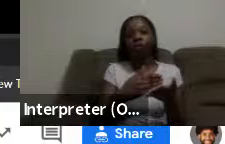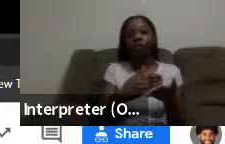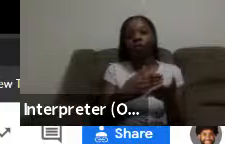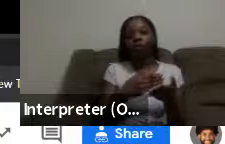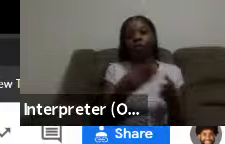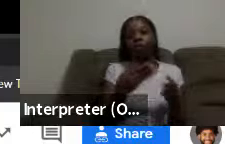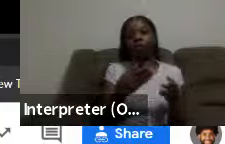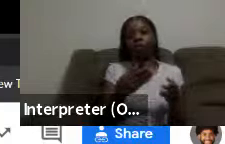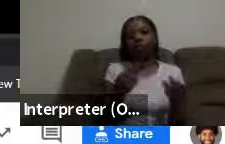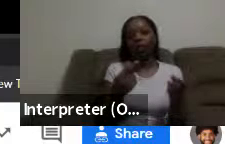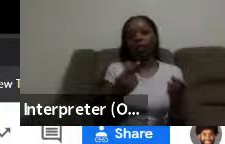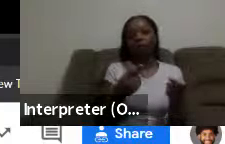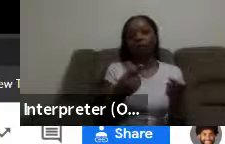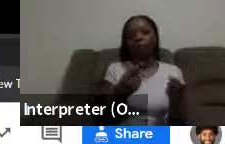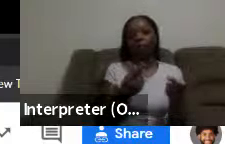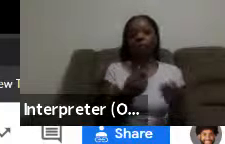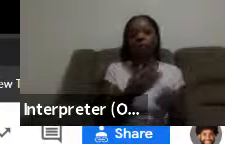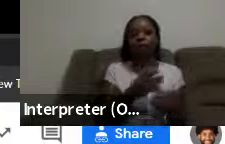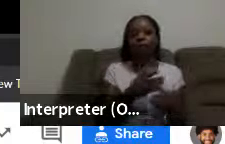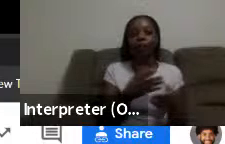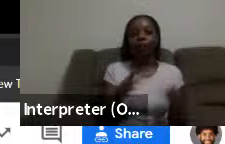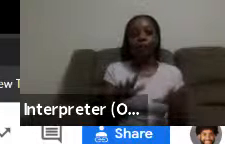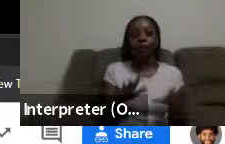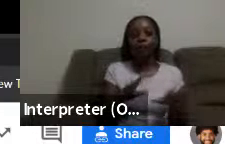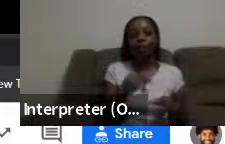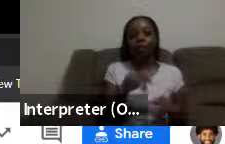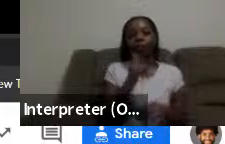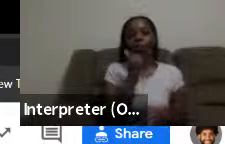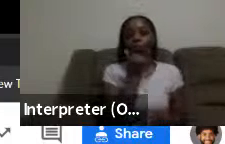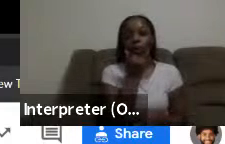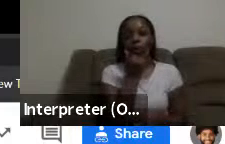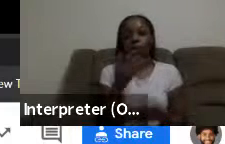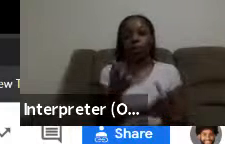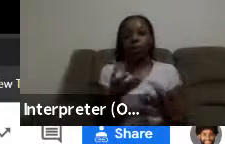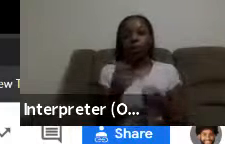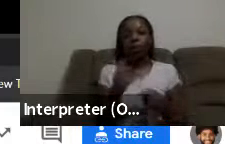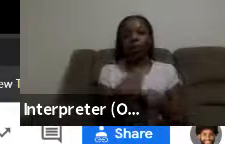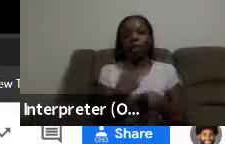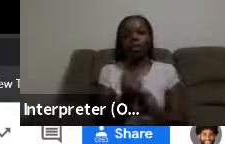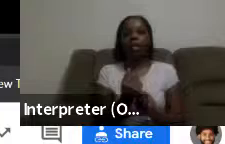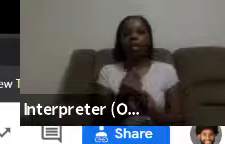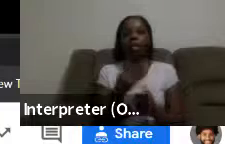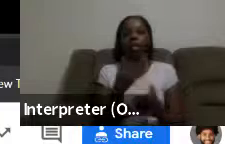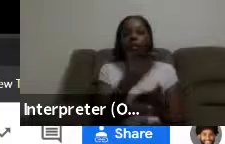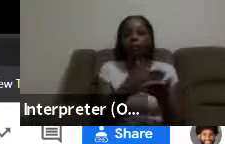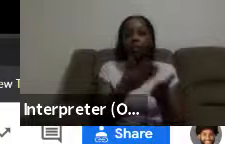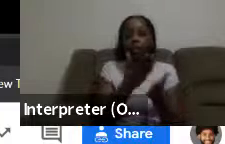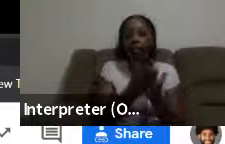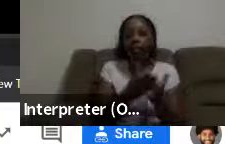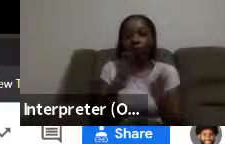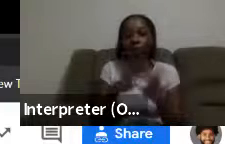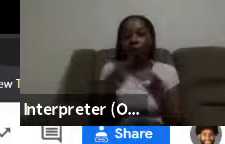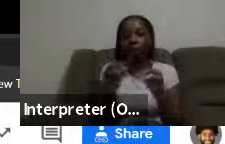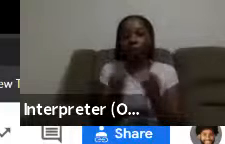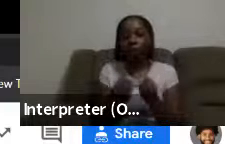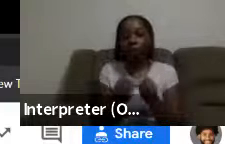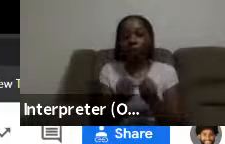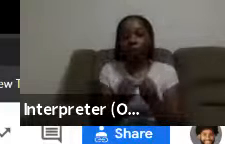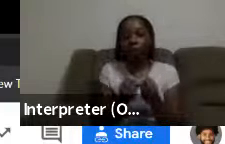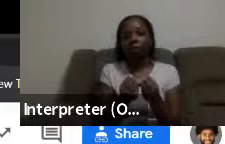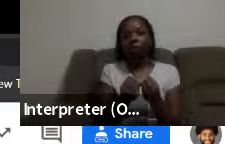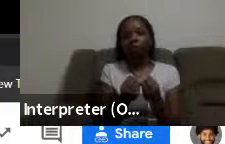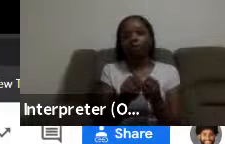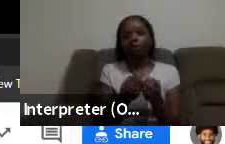has been thought through. So we'd like to create a budgeting workshop that will be a part of the allocations process. This workshop